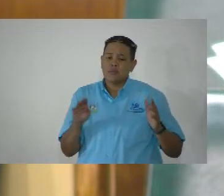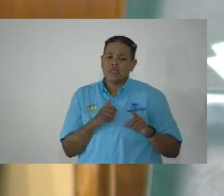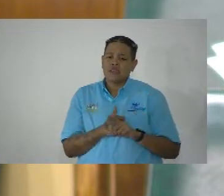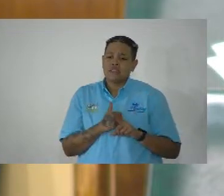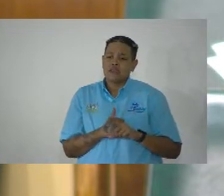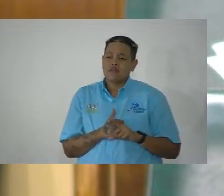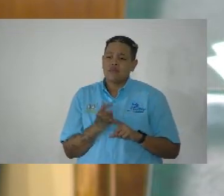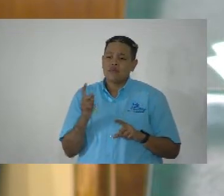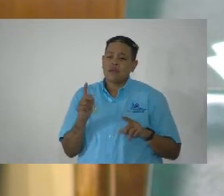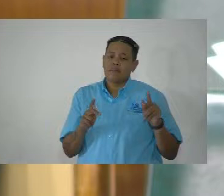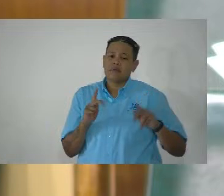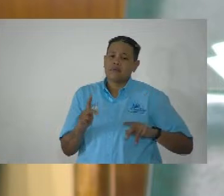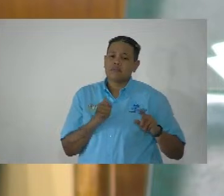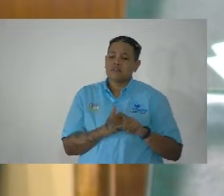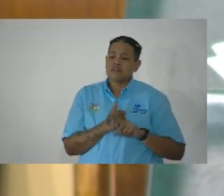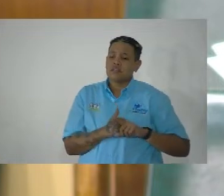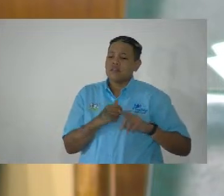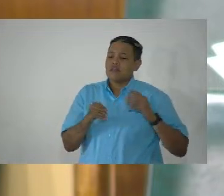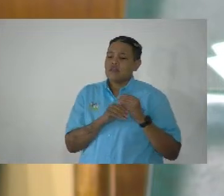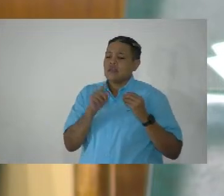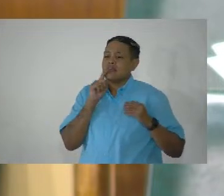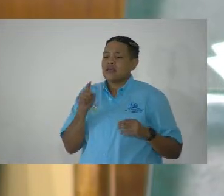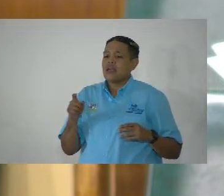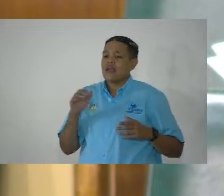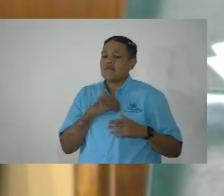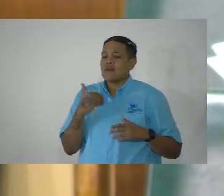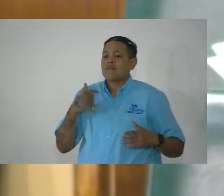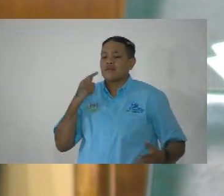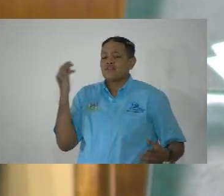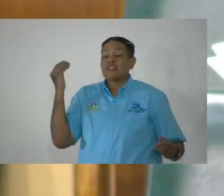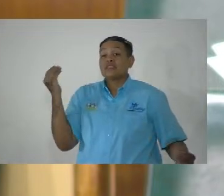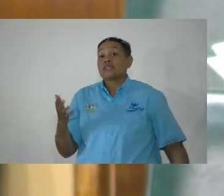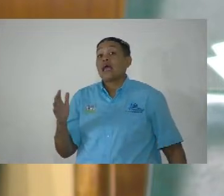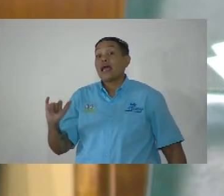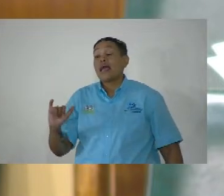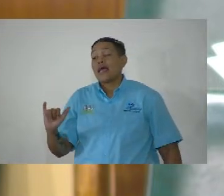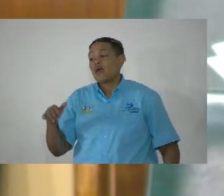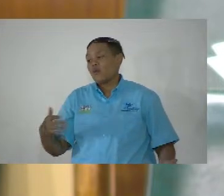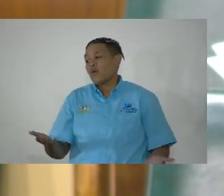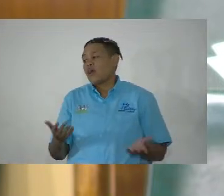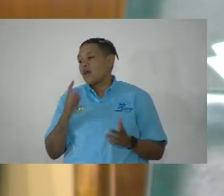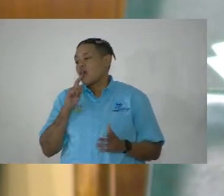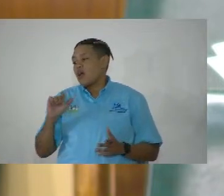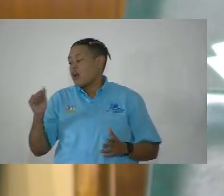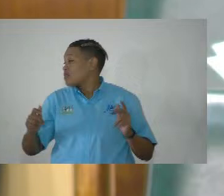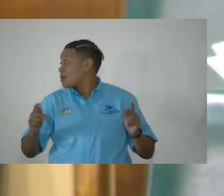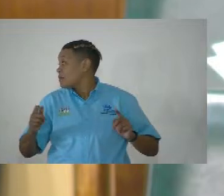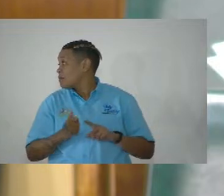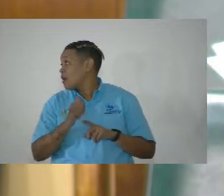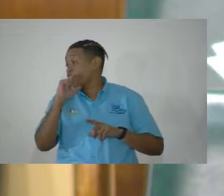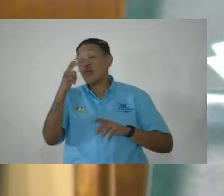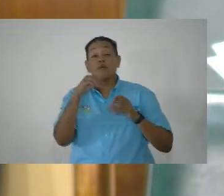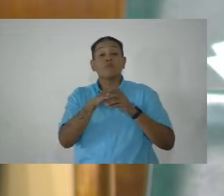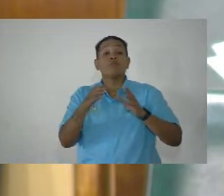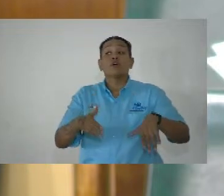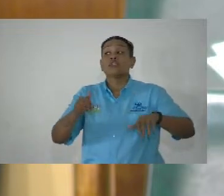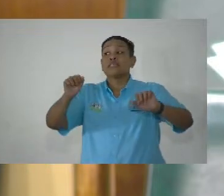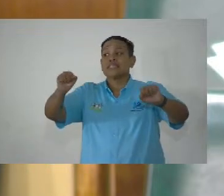where persons, and as my colleagues also mentioned, that other persons, a third party,